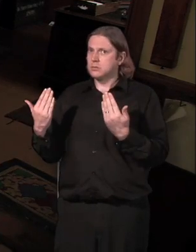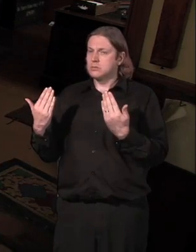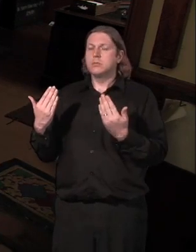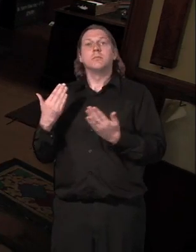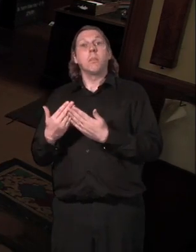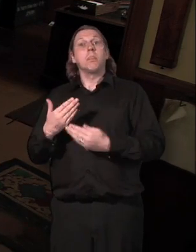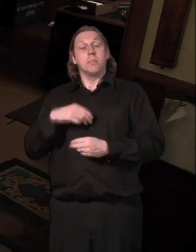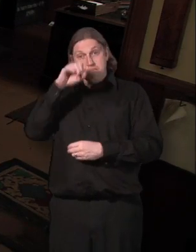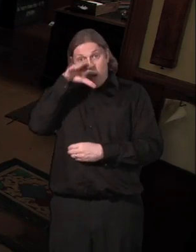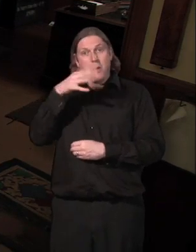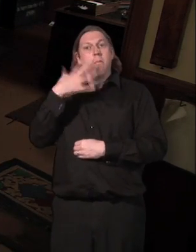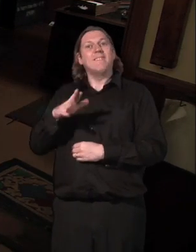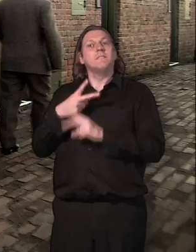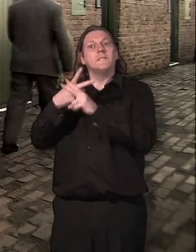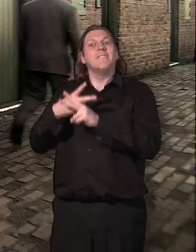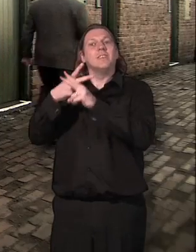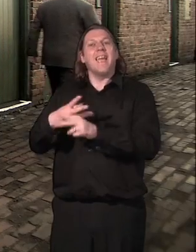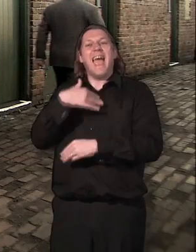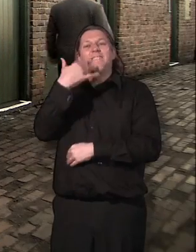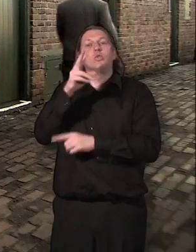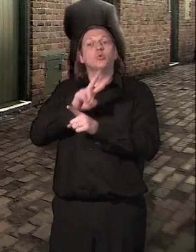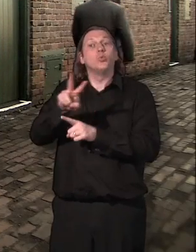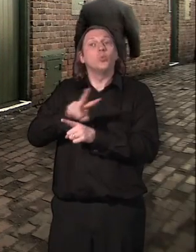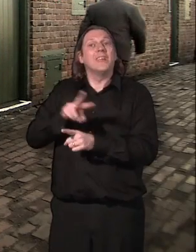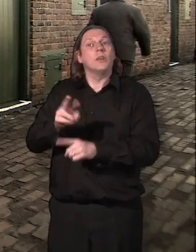to receive their pay.